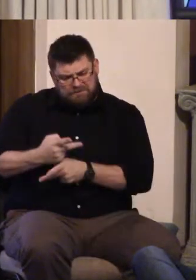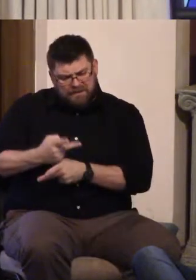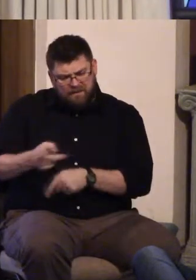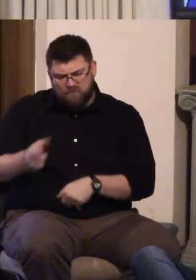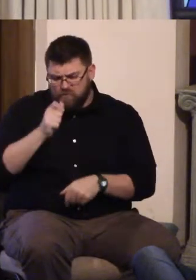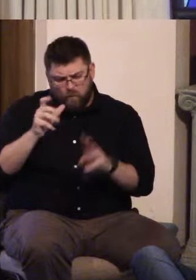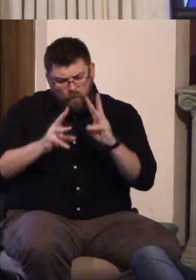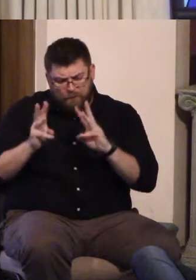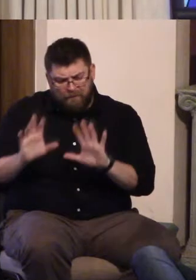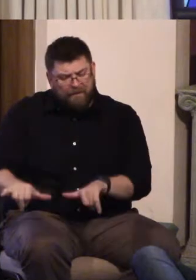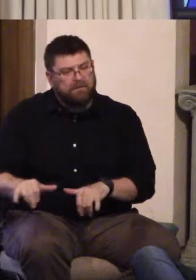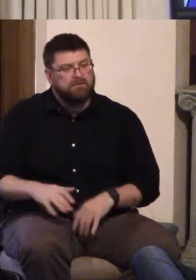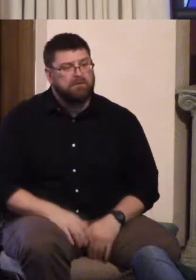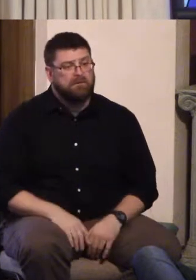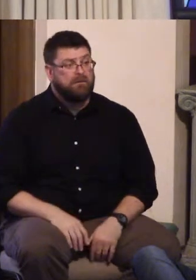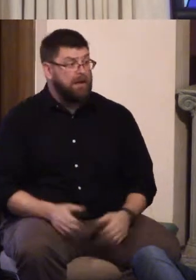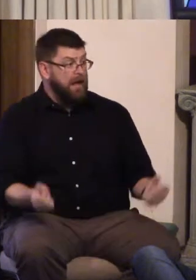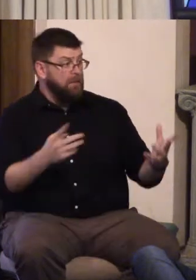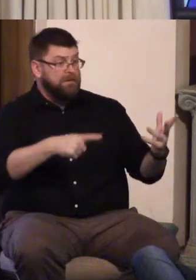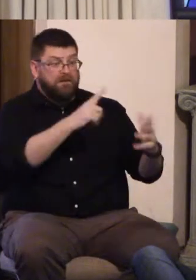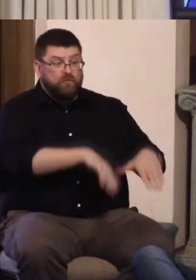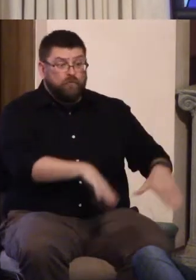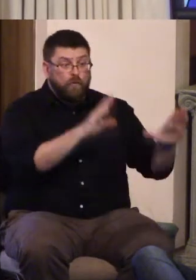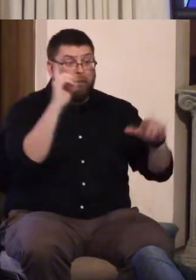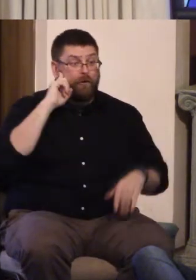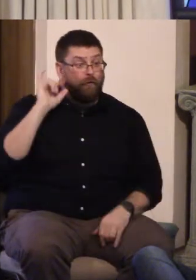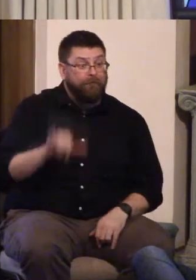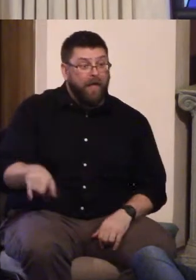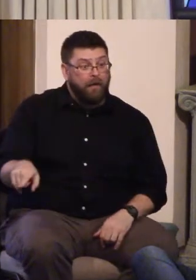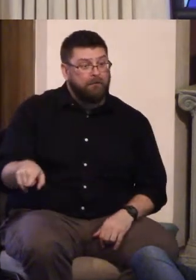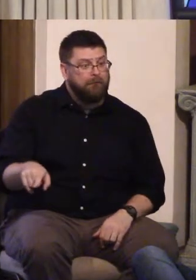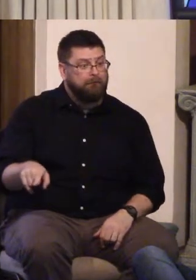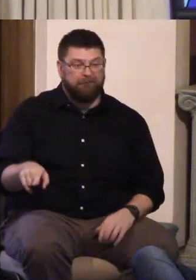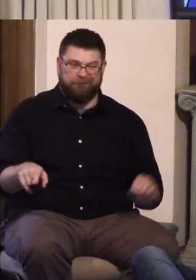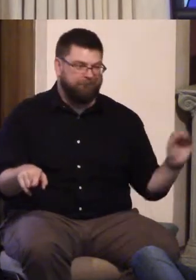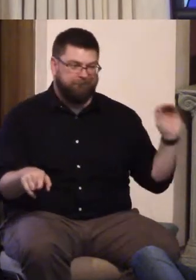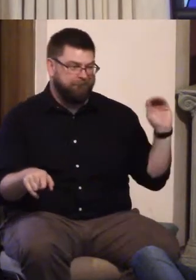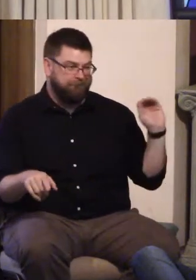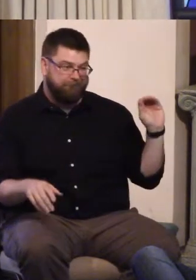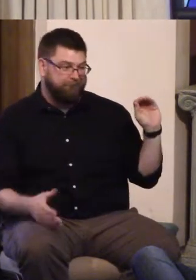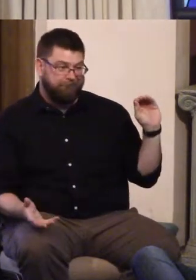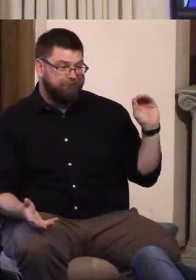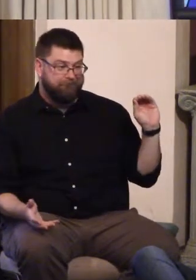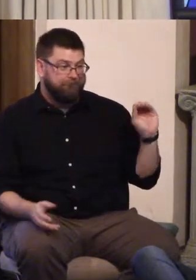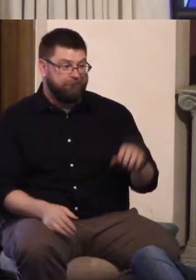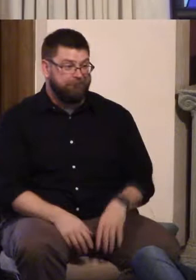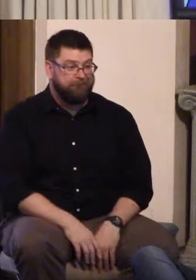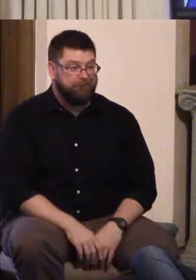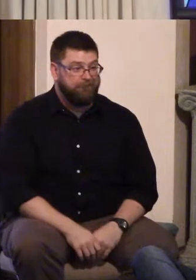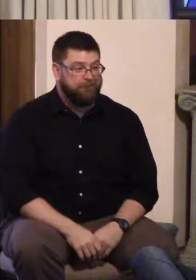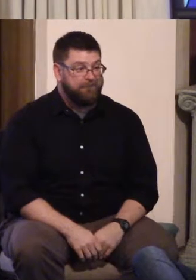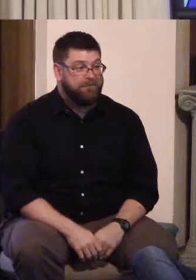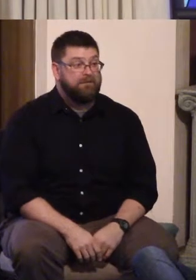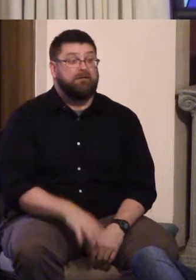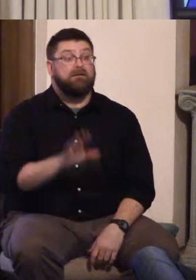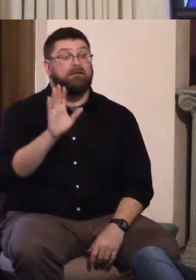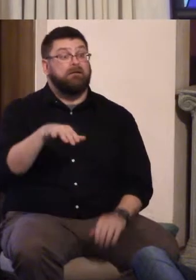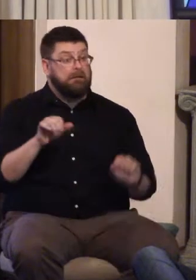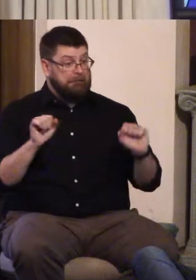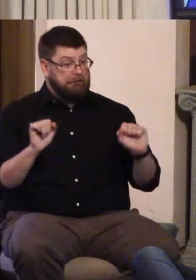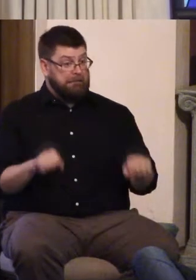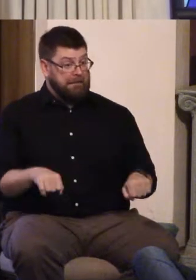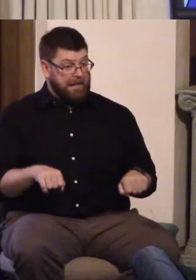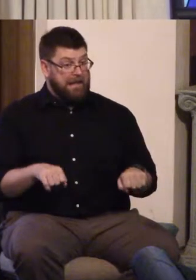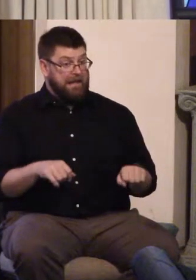them, I will take care of you. I'll take care of you. Don't worry about that. How many of us were told that?